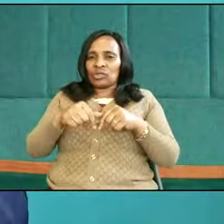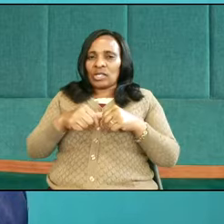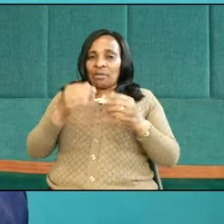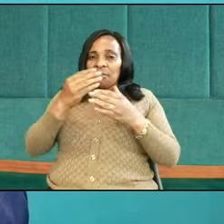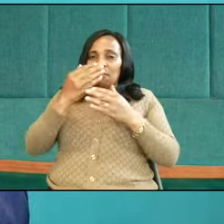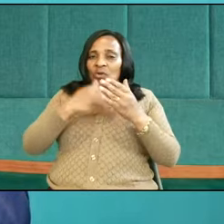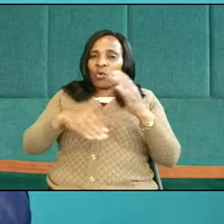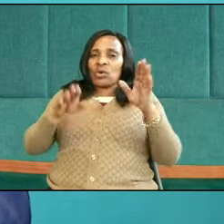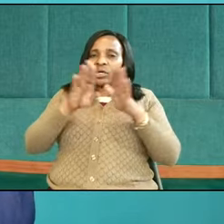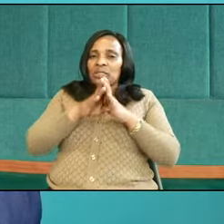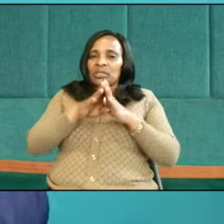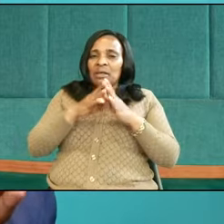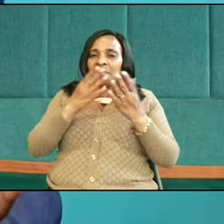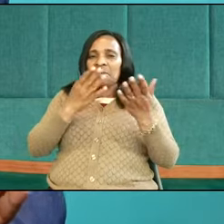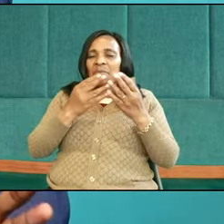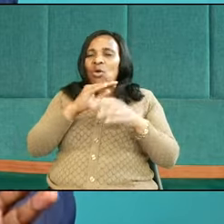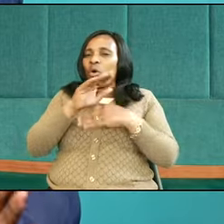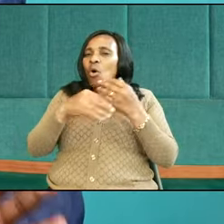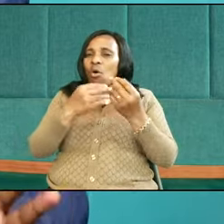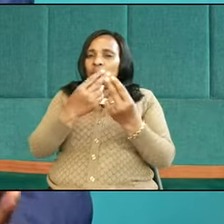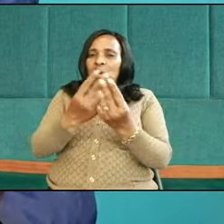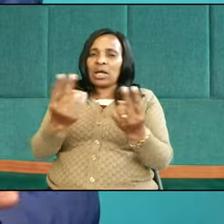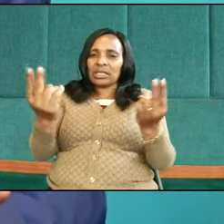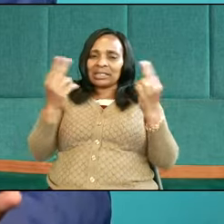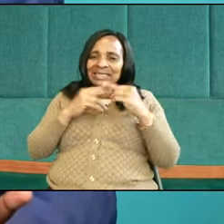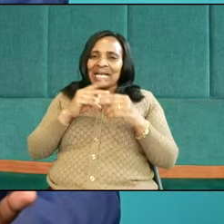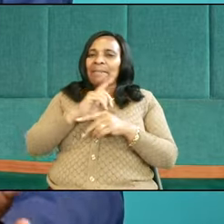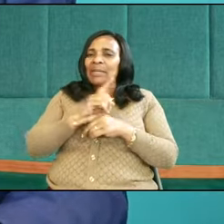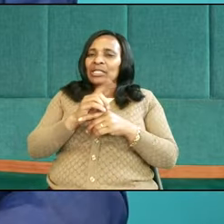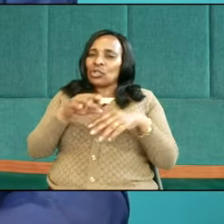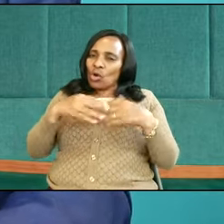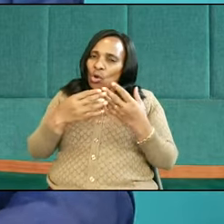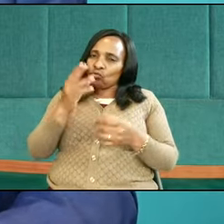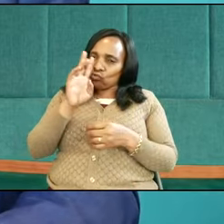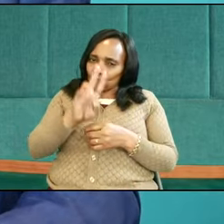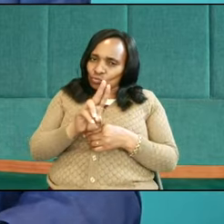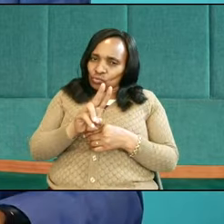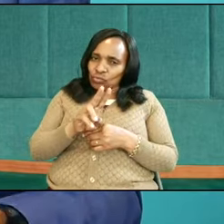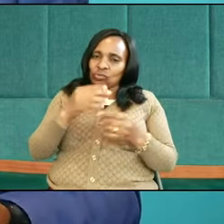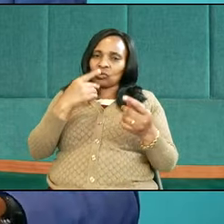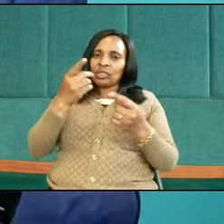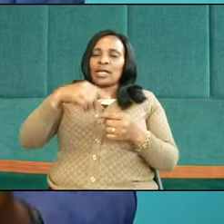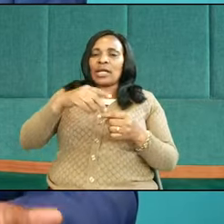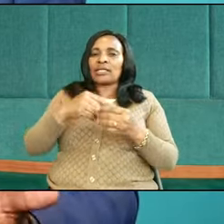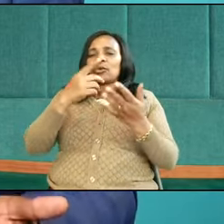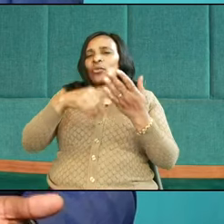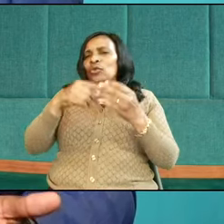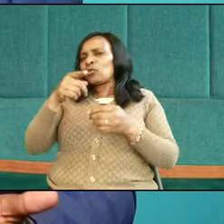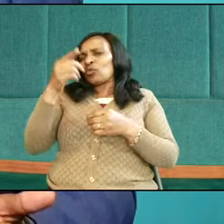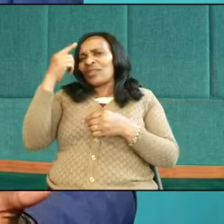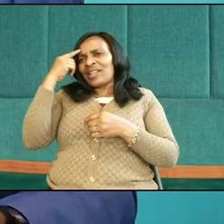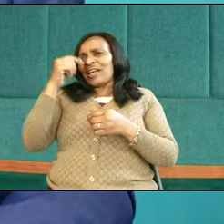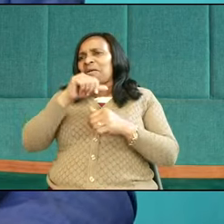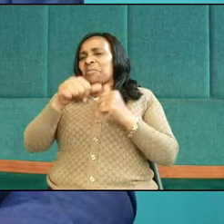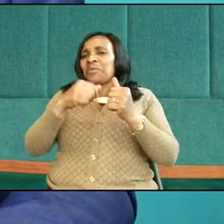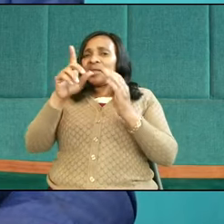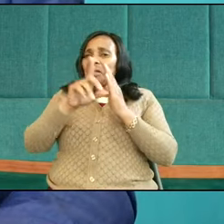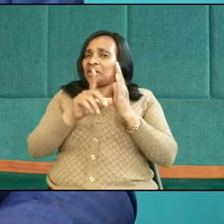we close, I just wanted to give perhaps all our panelists just a minute or two just to tell us what you think about our